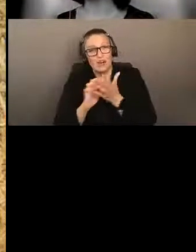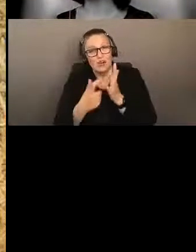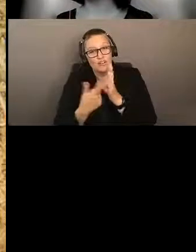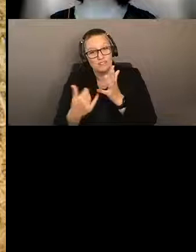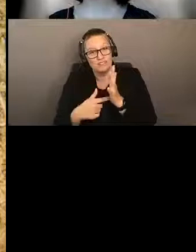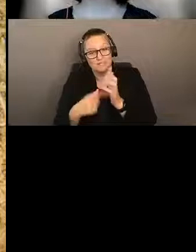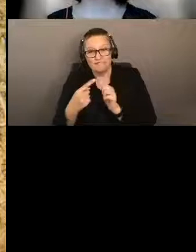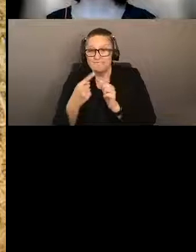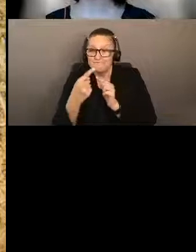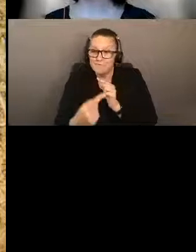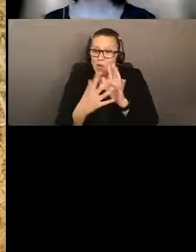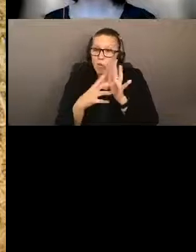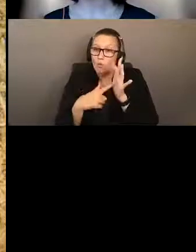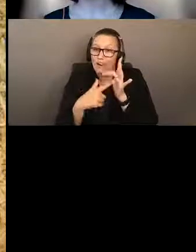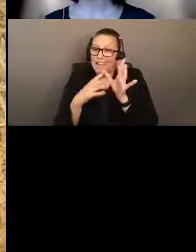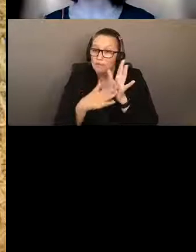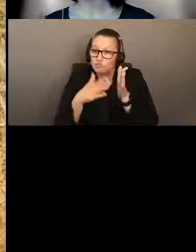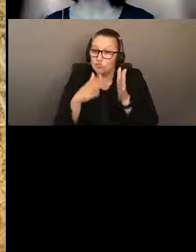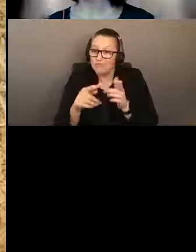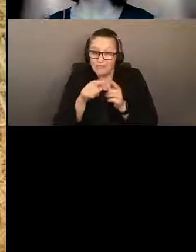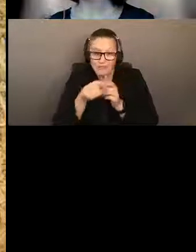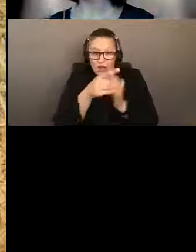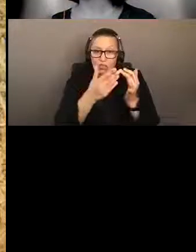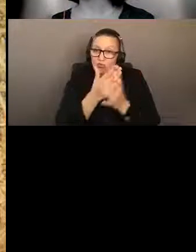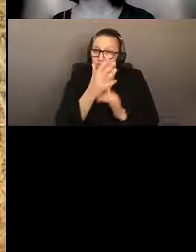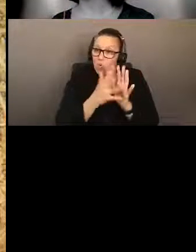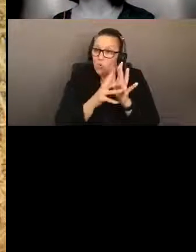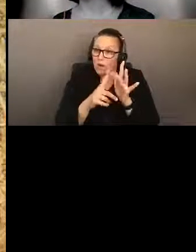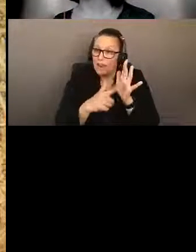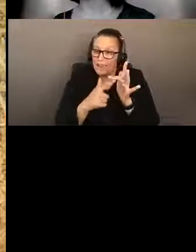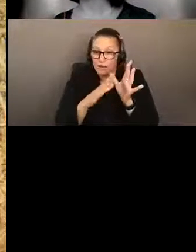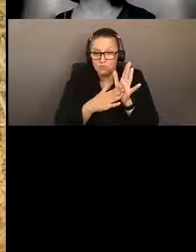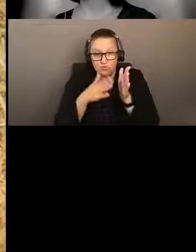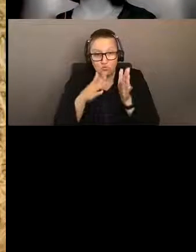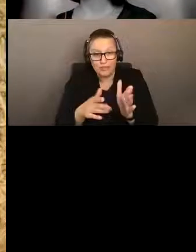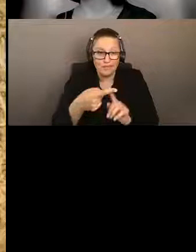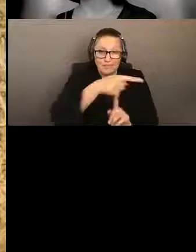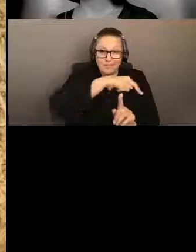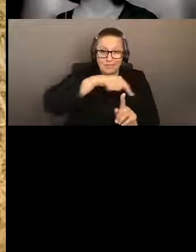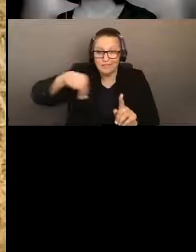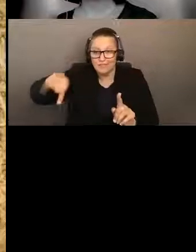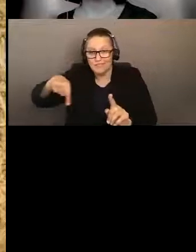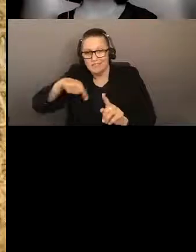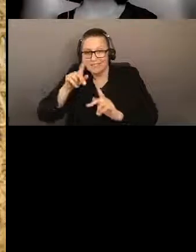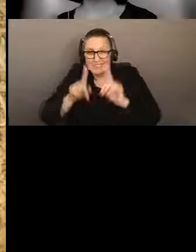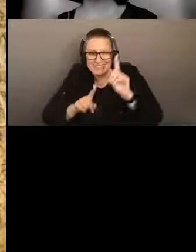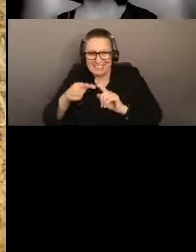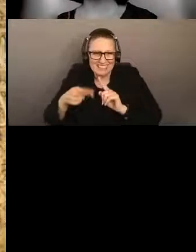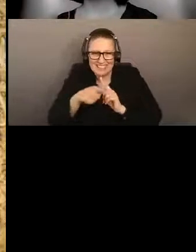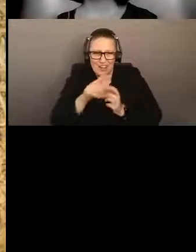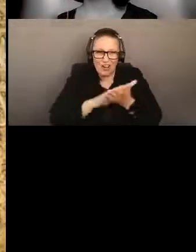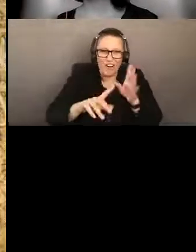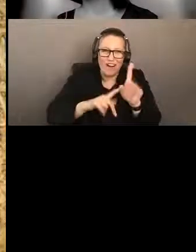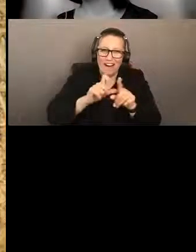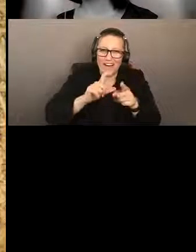then back up through Surrey Hills and into the city, passing through Hyde Park, and from there down towards the harbour, ending at Circular